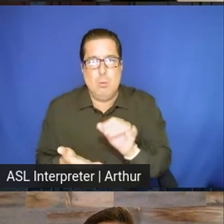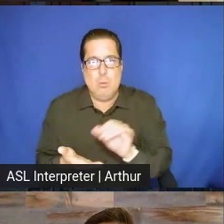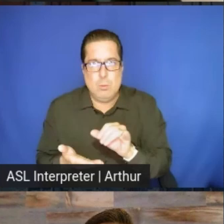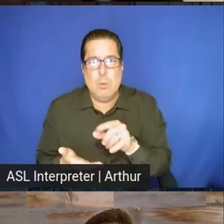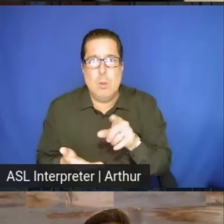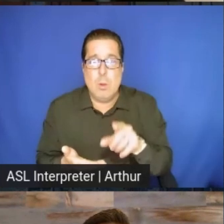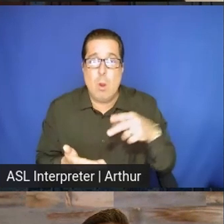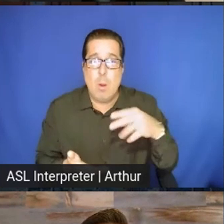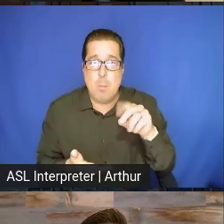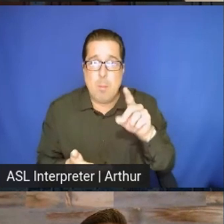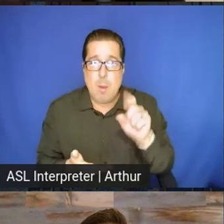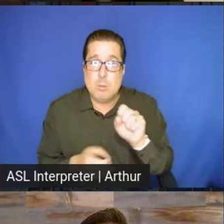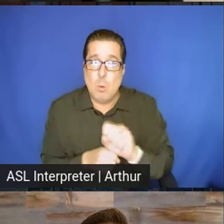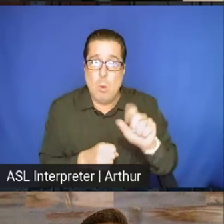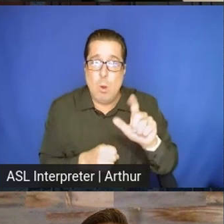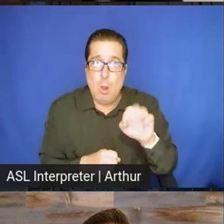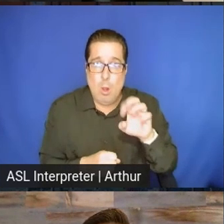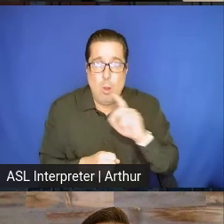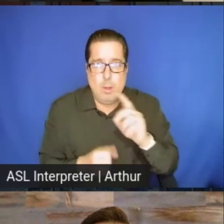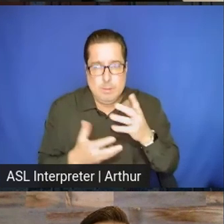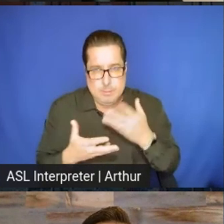your workload is done, or you're